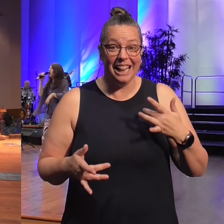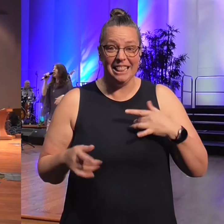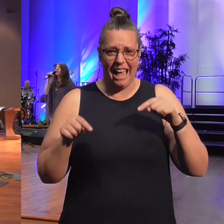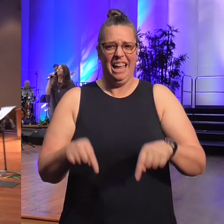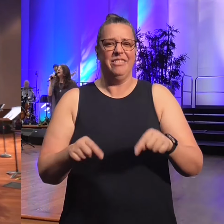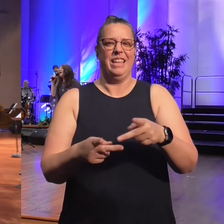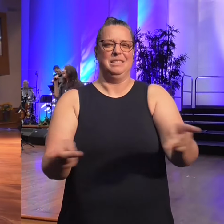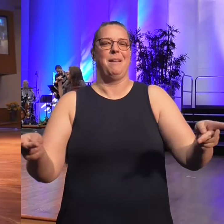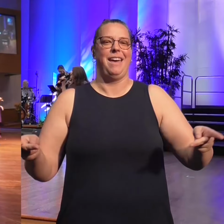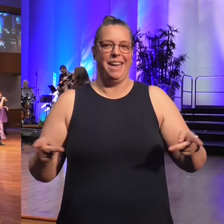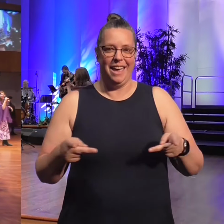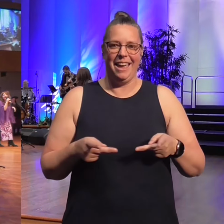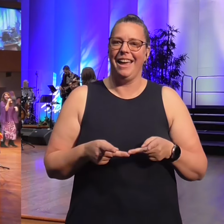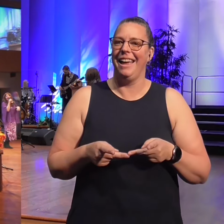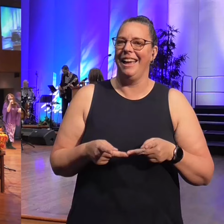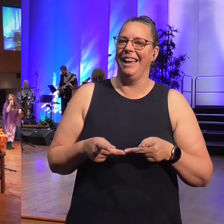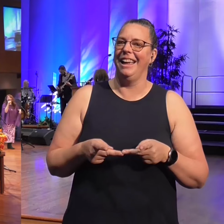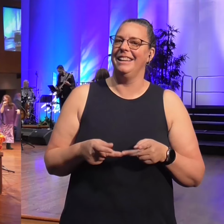In this